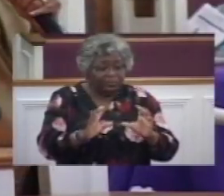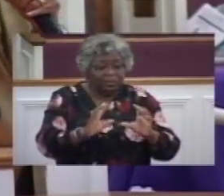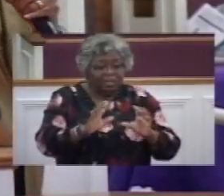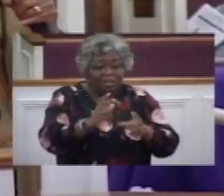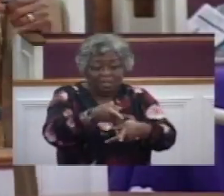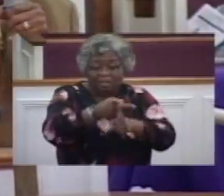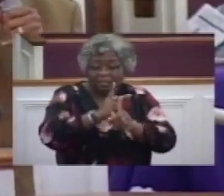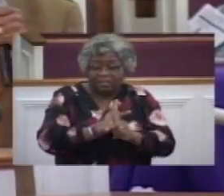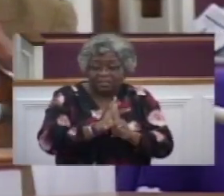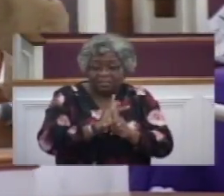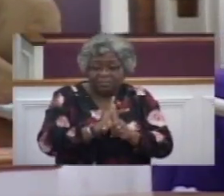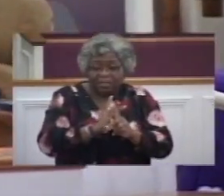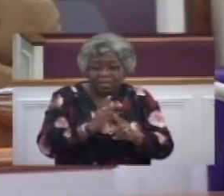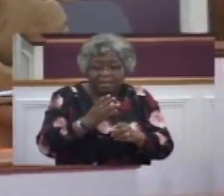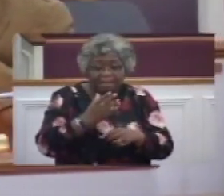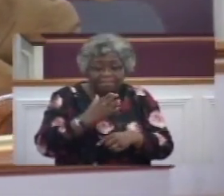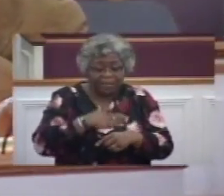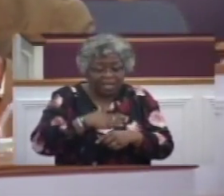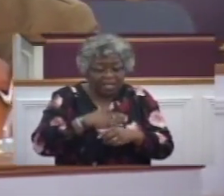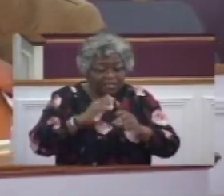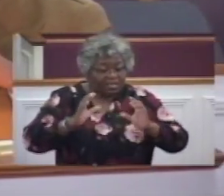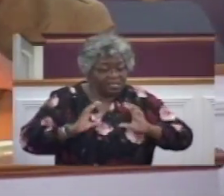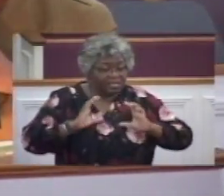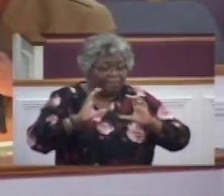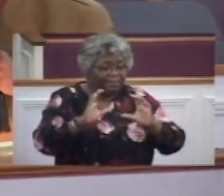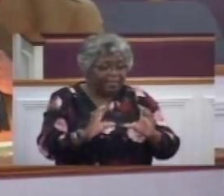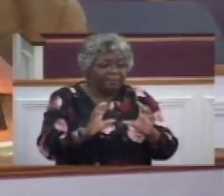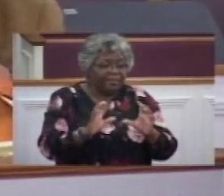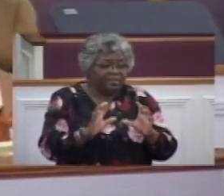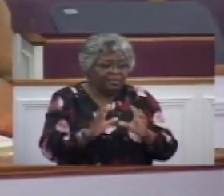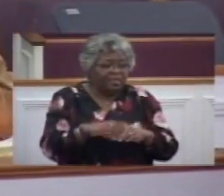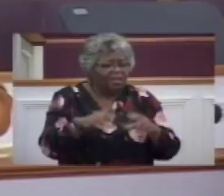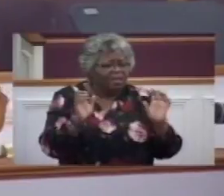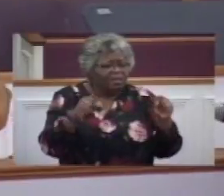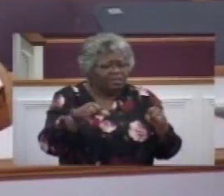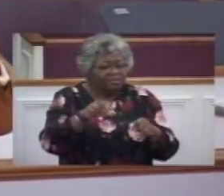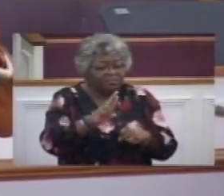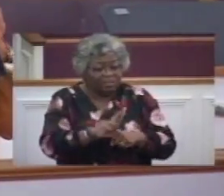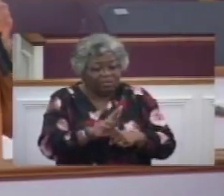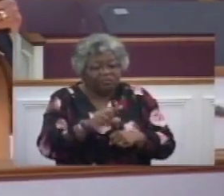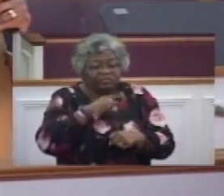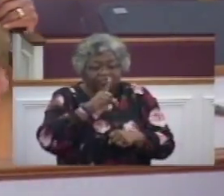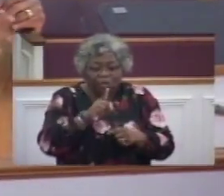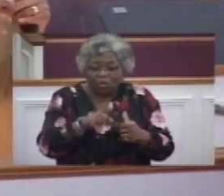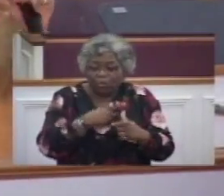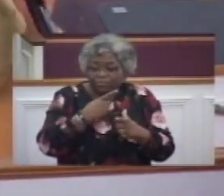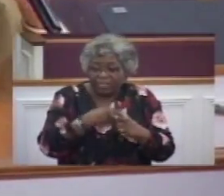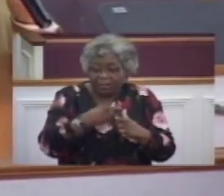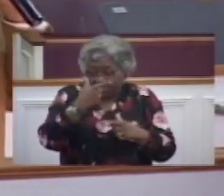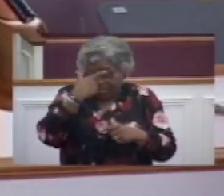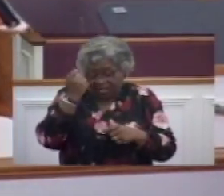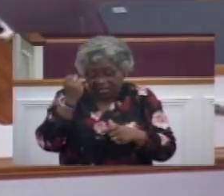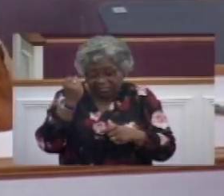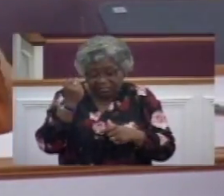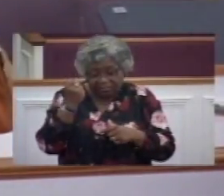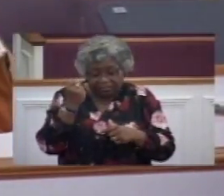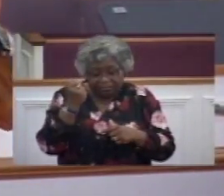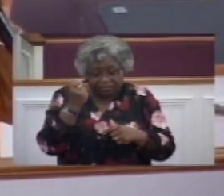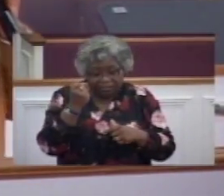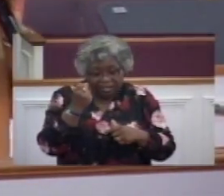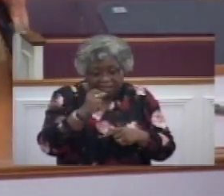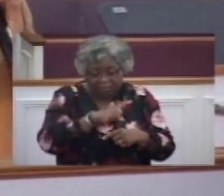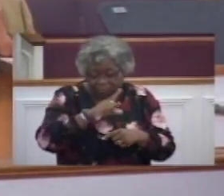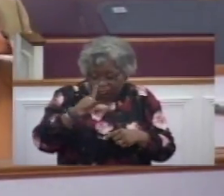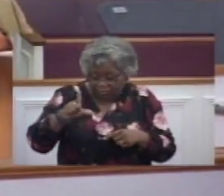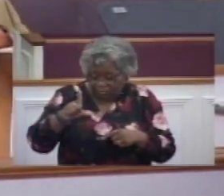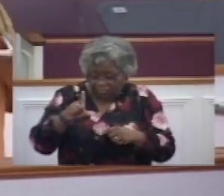keep my commitment. Yes, sir. So then because the law was